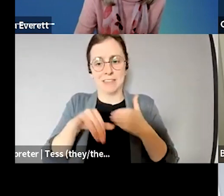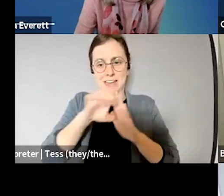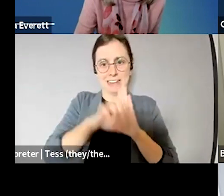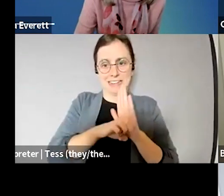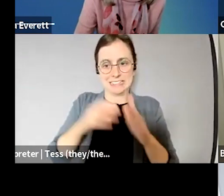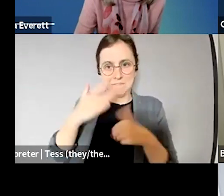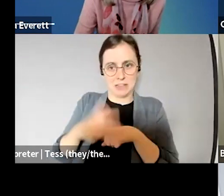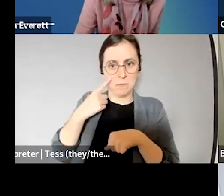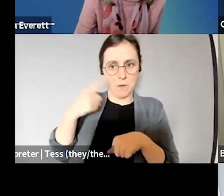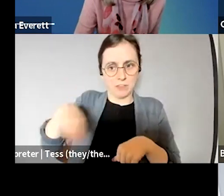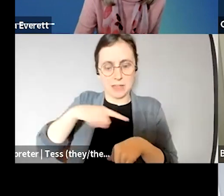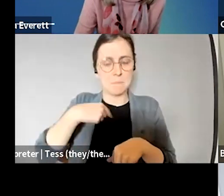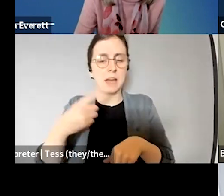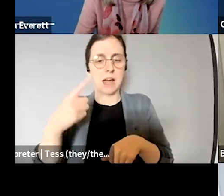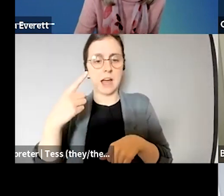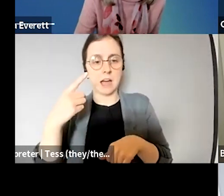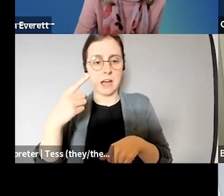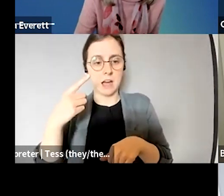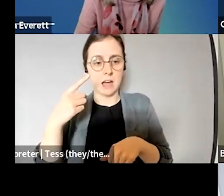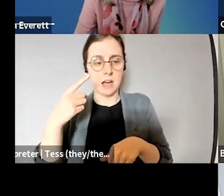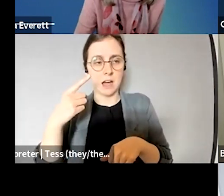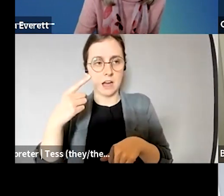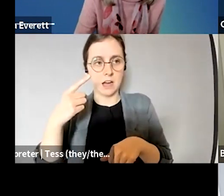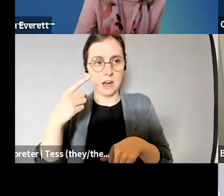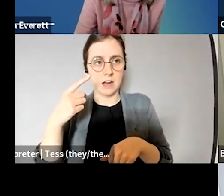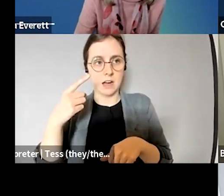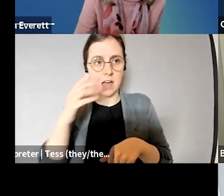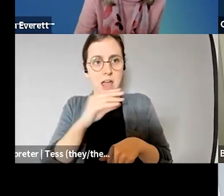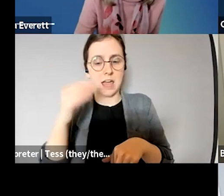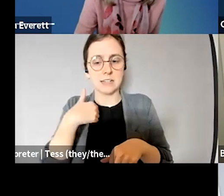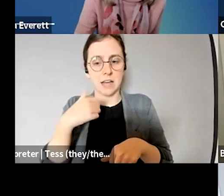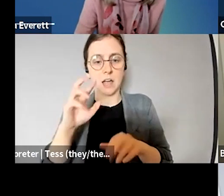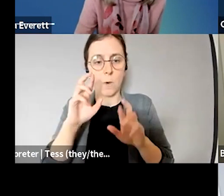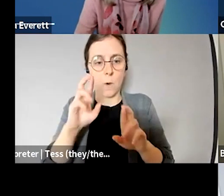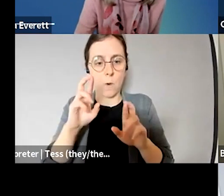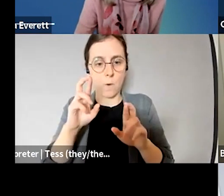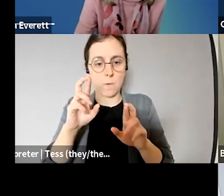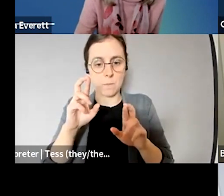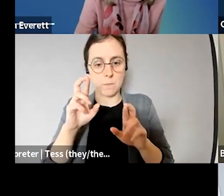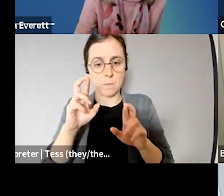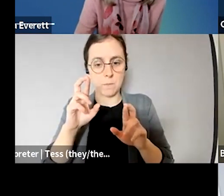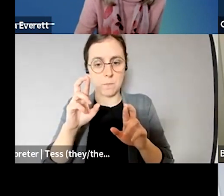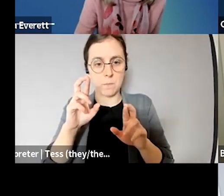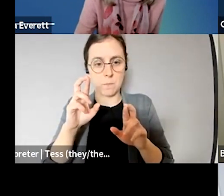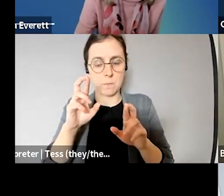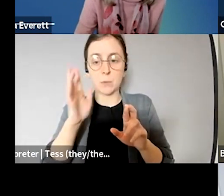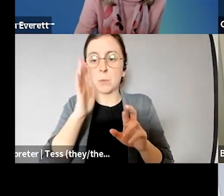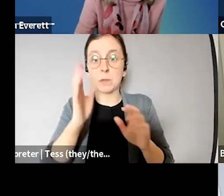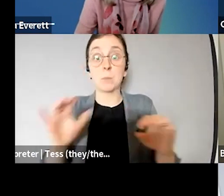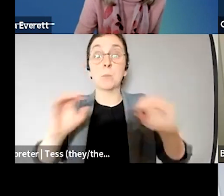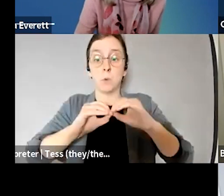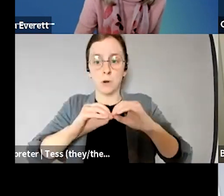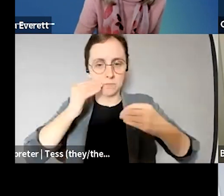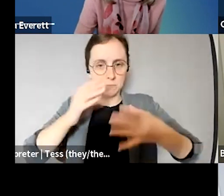work is you were very thoughtful in that way. I hope that there's bodies of work in terms of the ethics as we